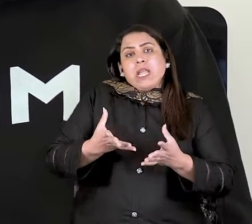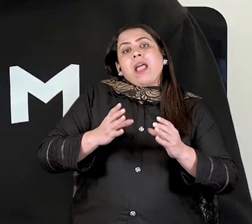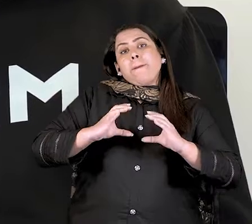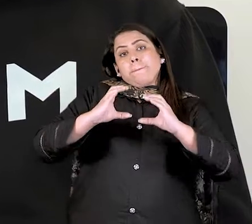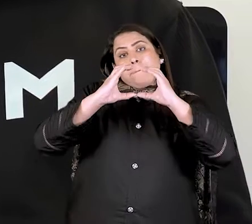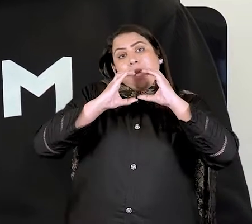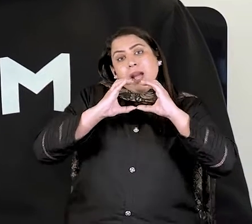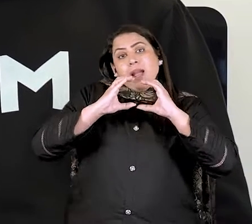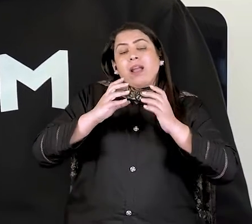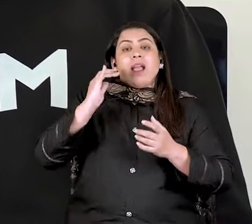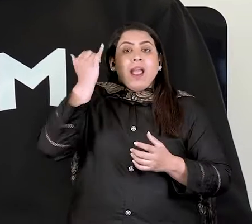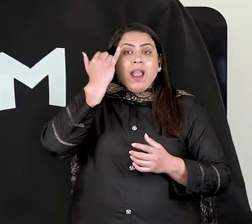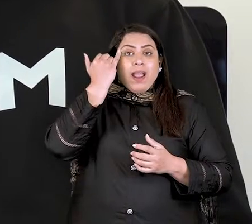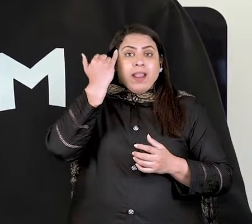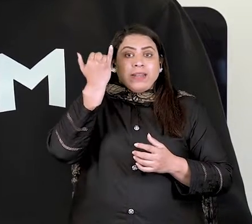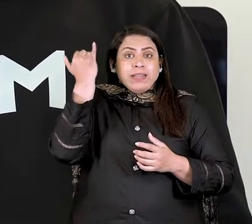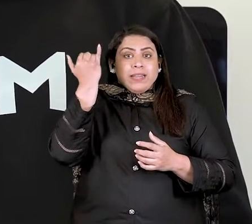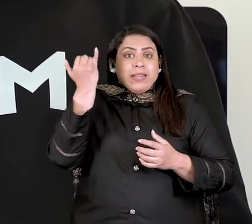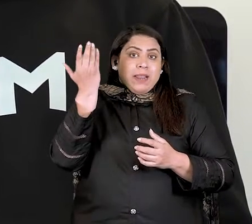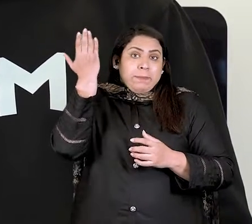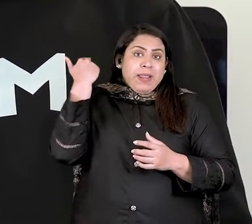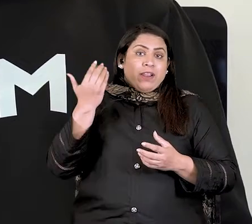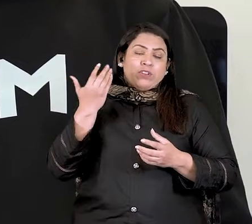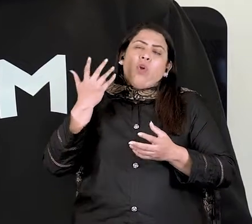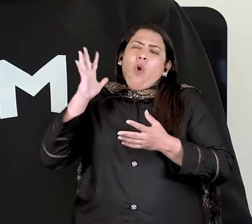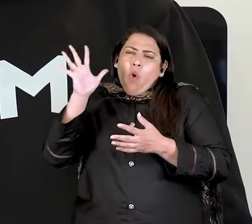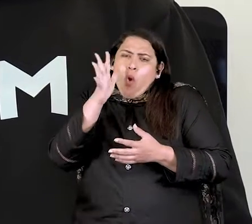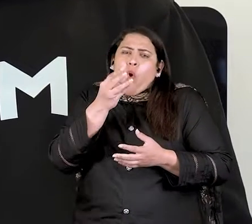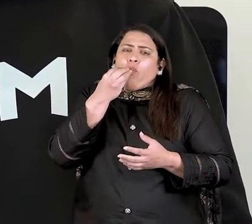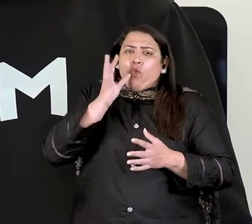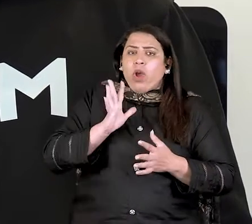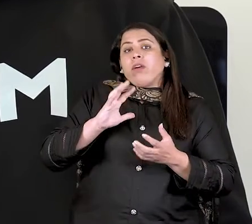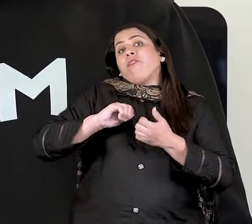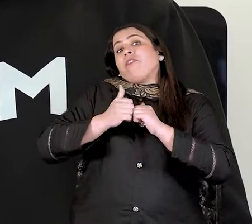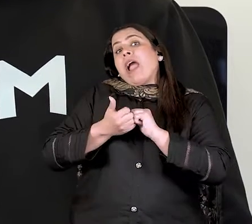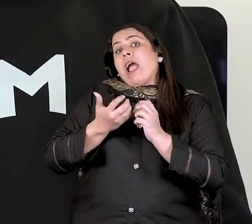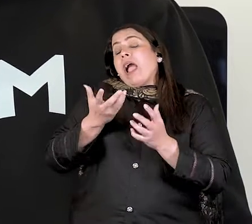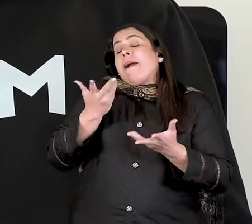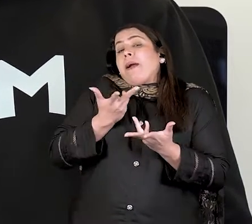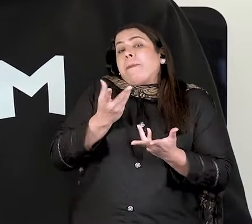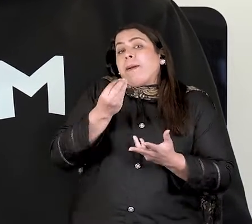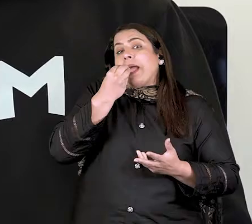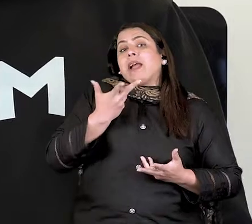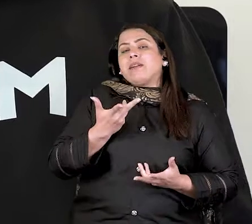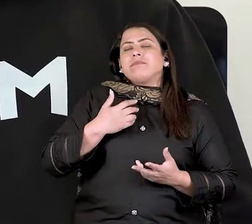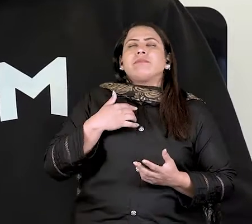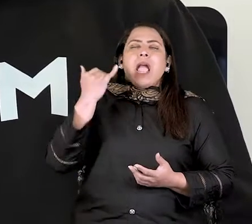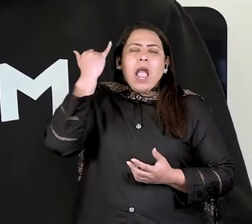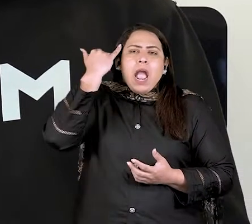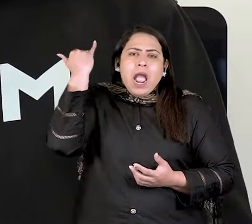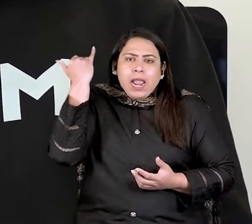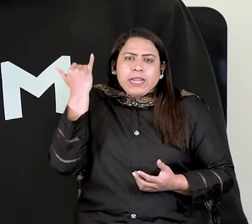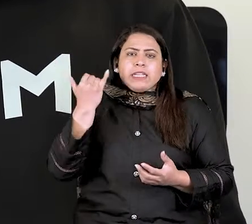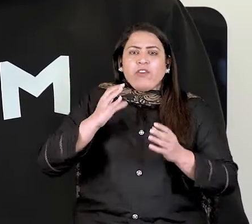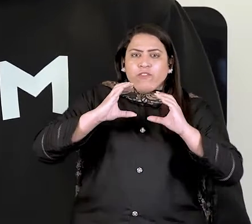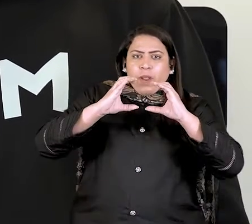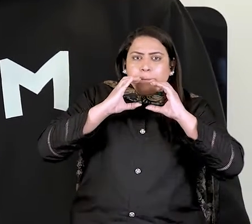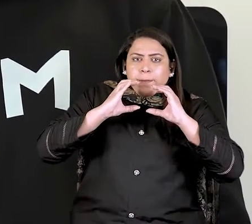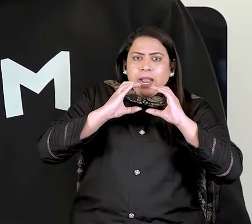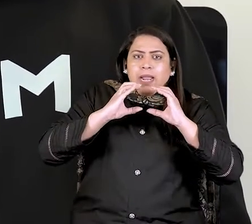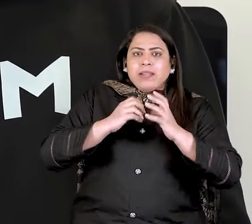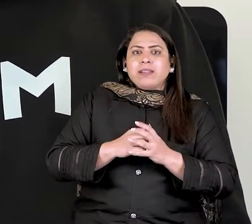with burgers? What was the idea behind it? Out of all the food out there, why burgers? The idea for burgers was